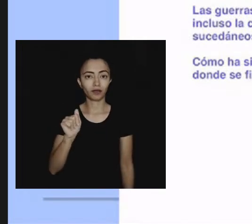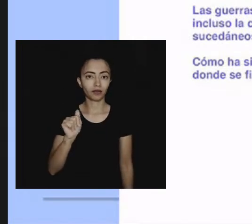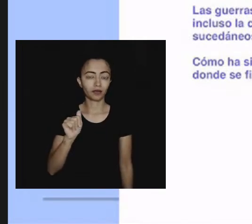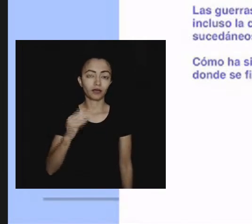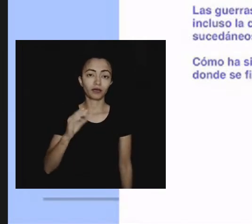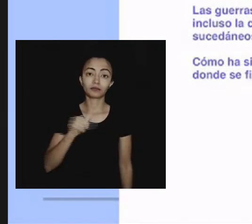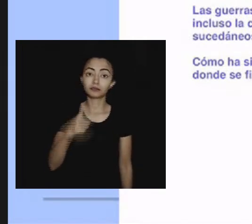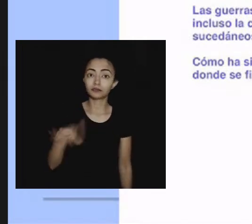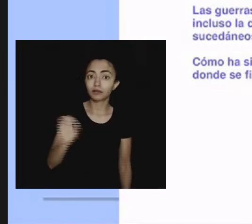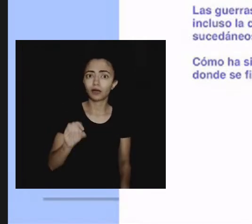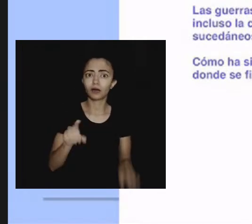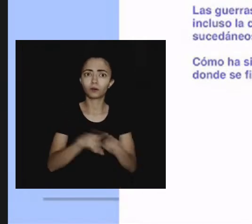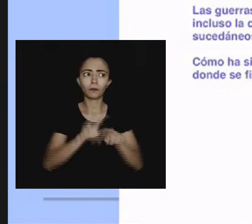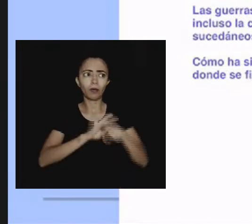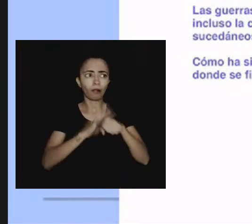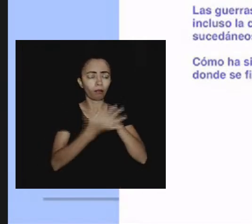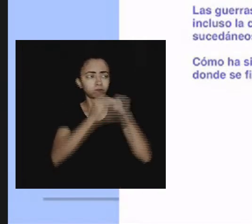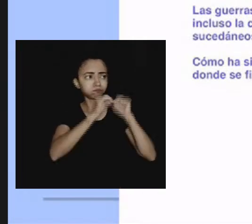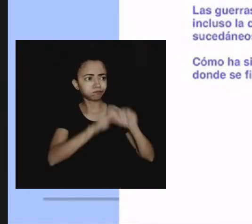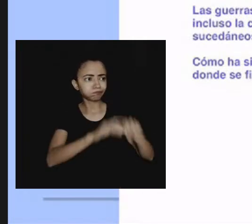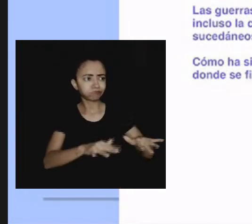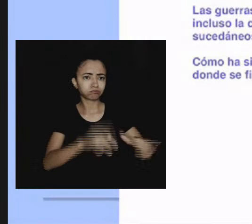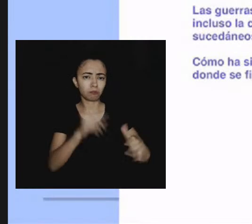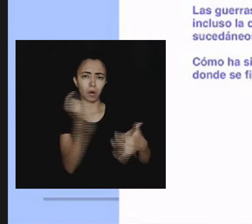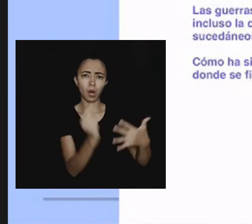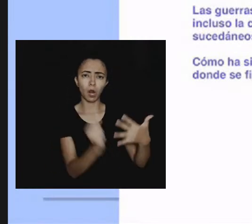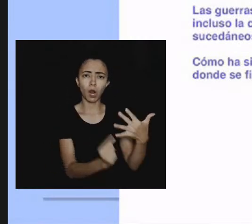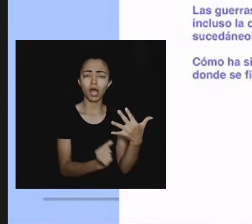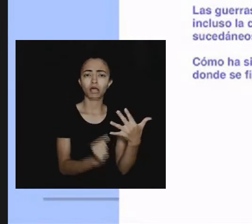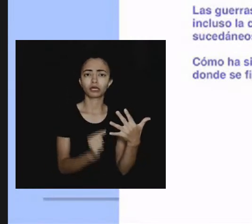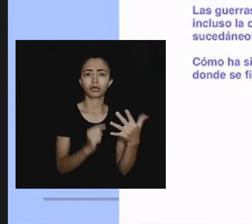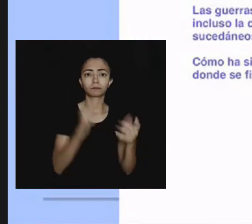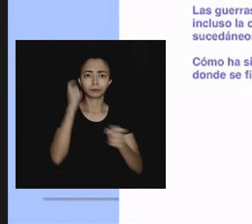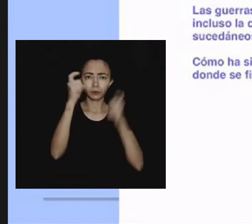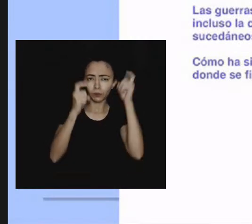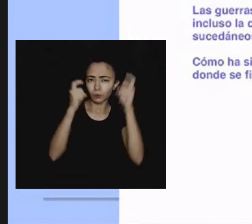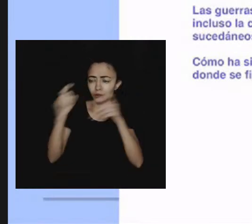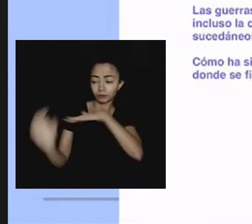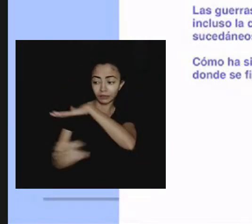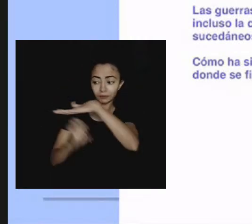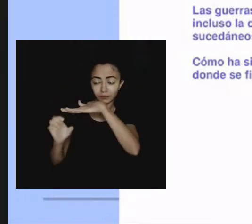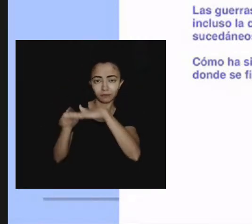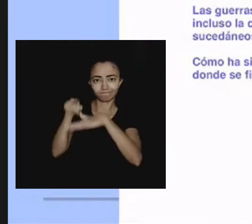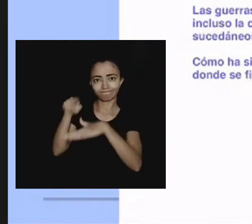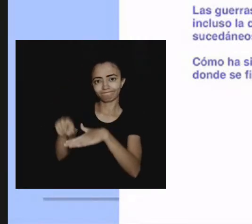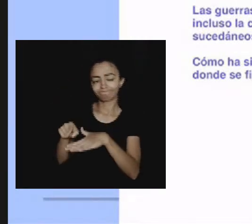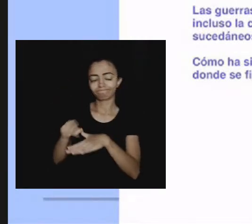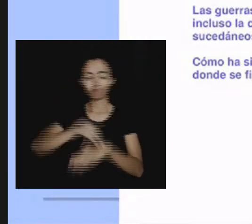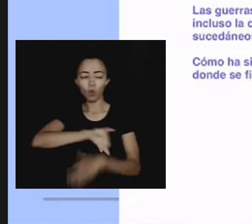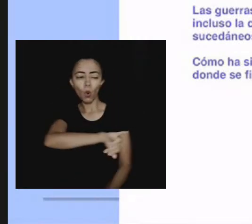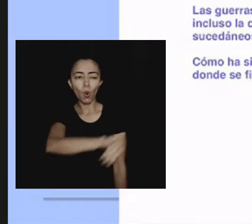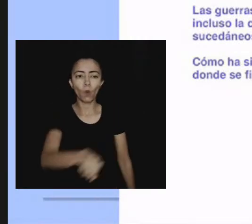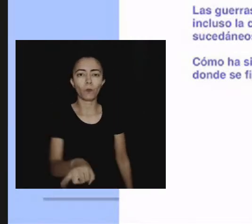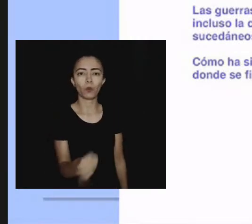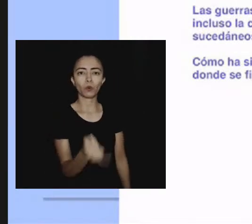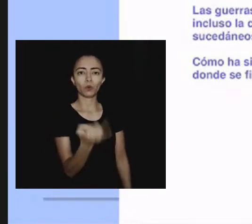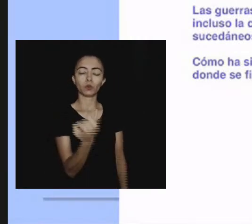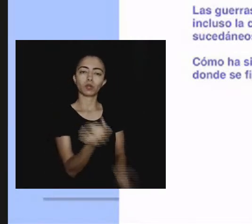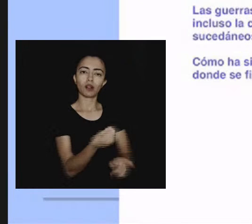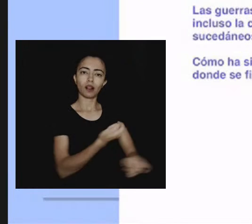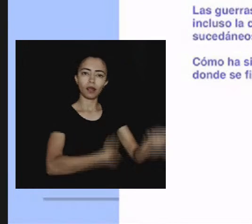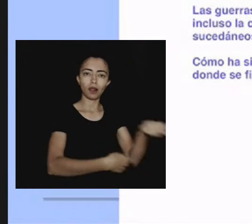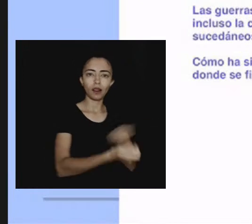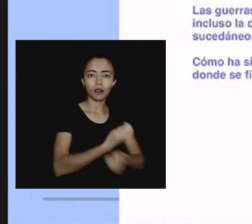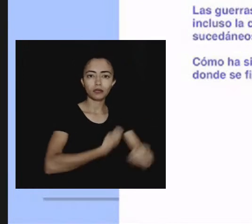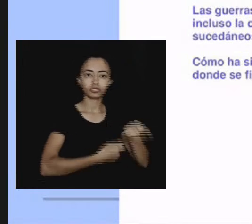inflation, pandemic, everything that is so important for everyone, but for the companies, these are moments where